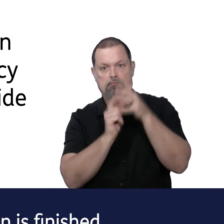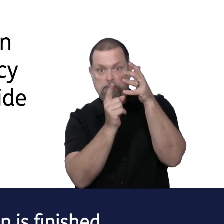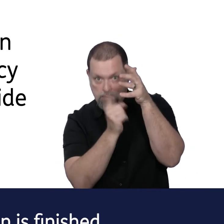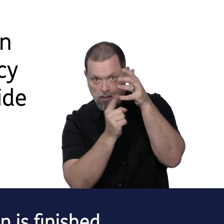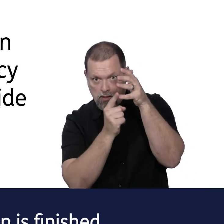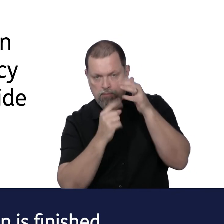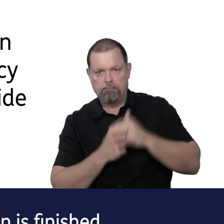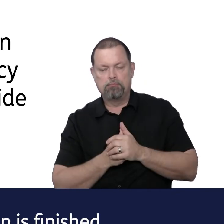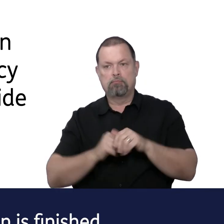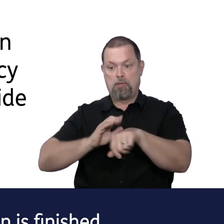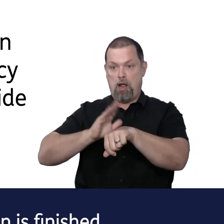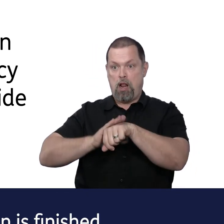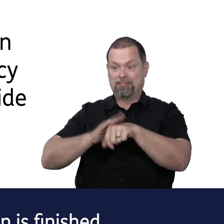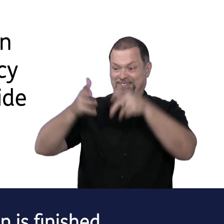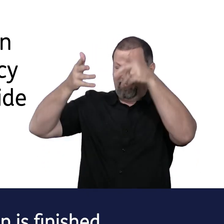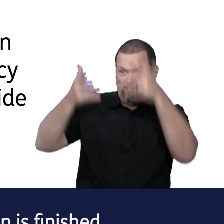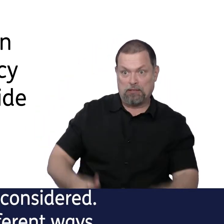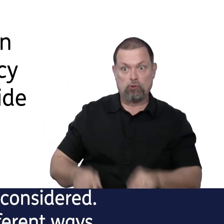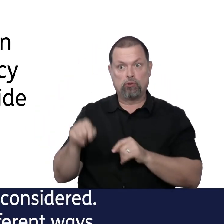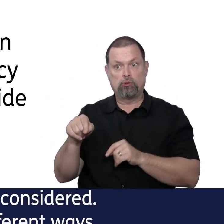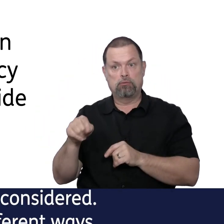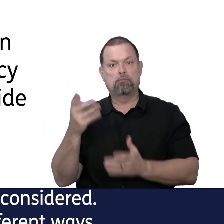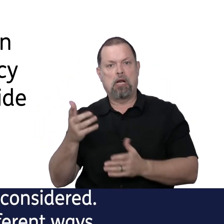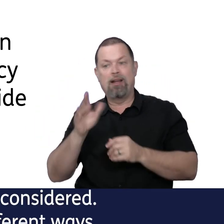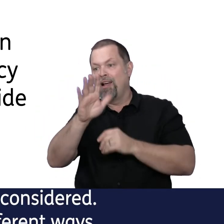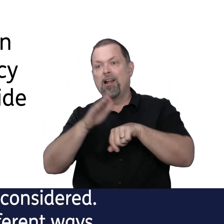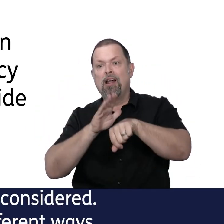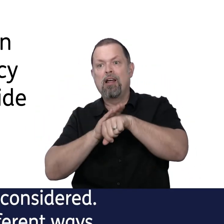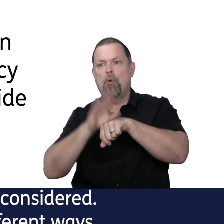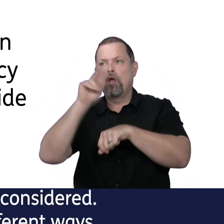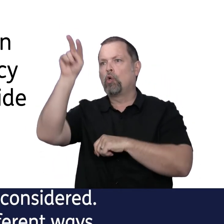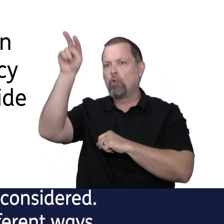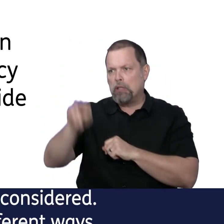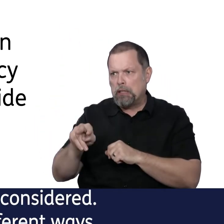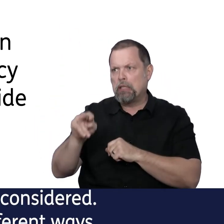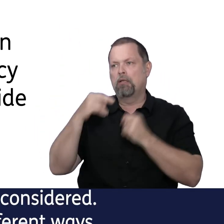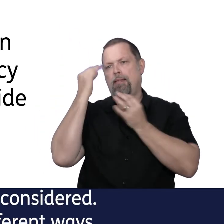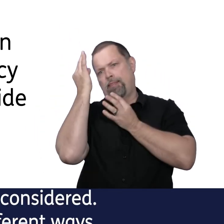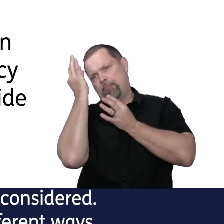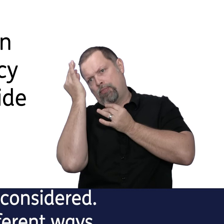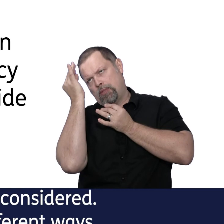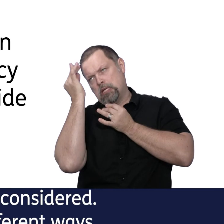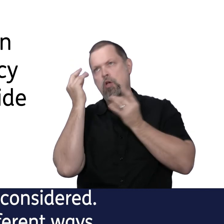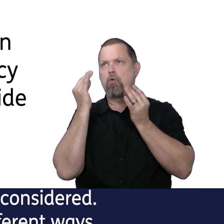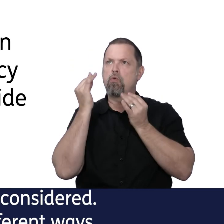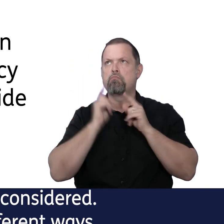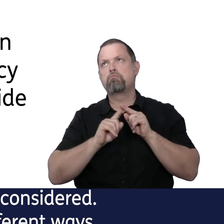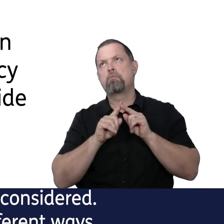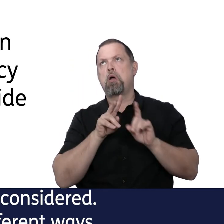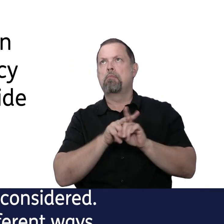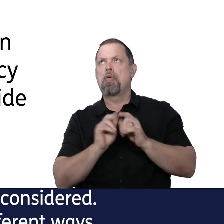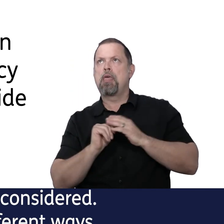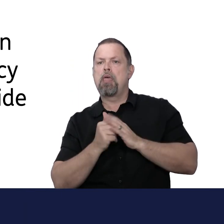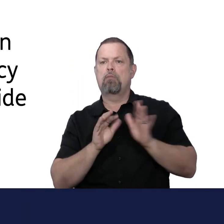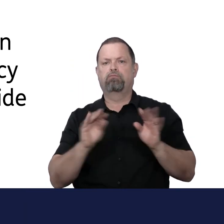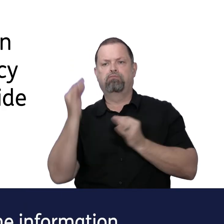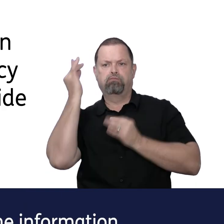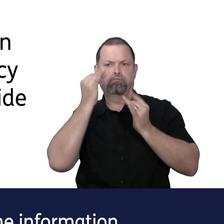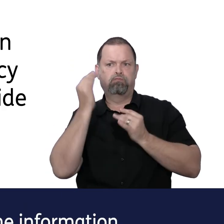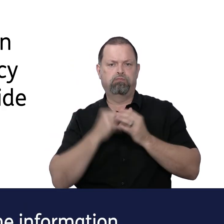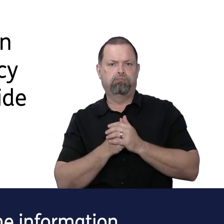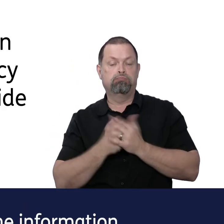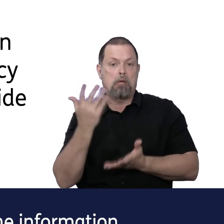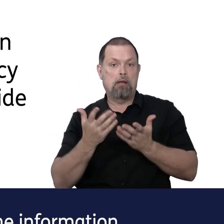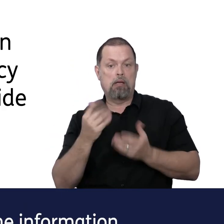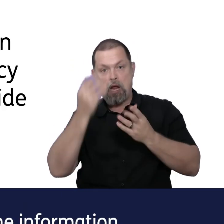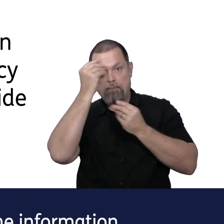And fifth, after a consultation is finished, your input will be read and considered. It may be used in many different ways. There may